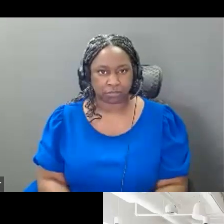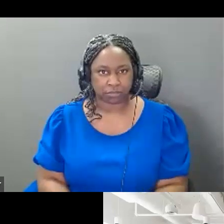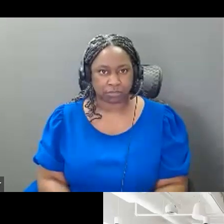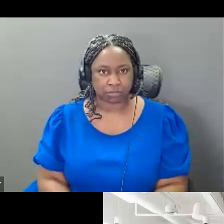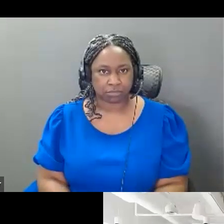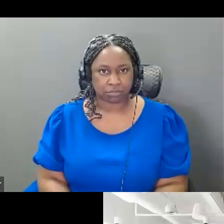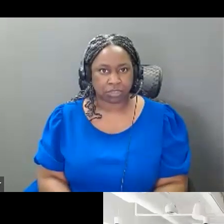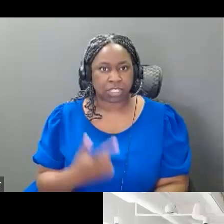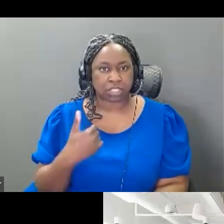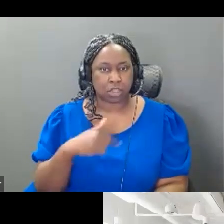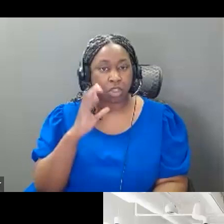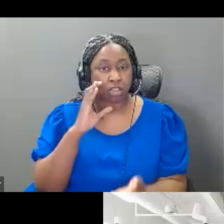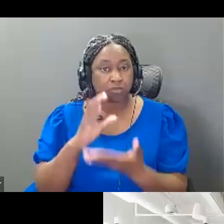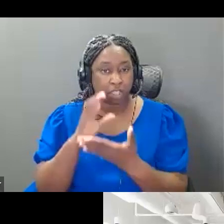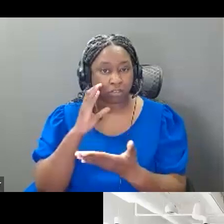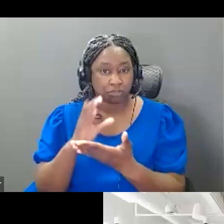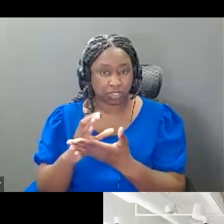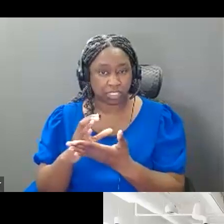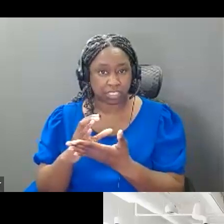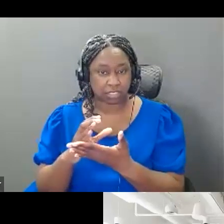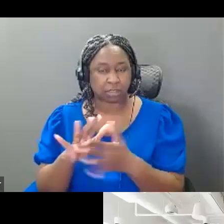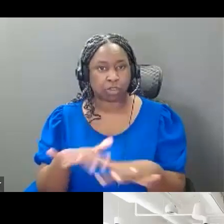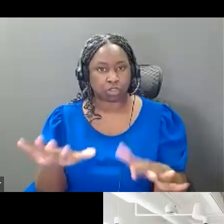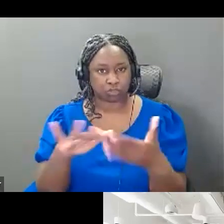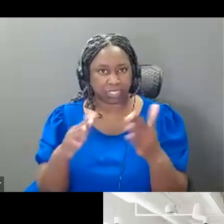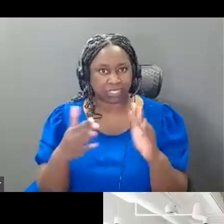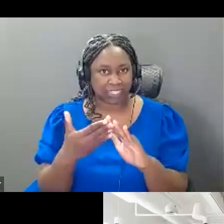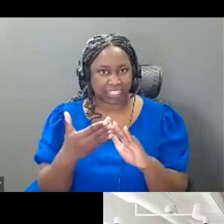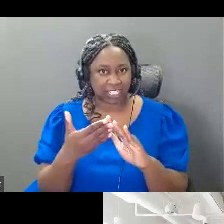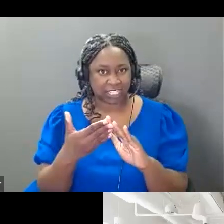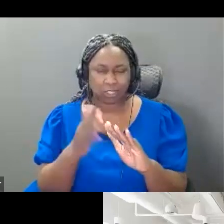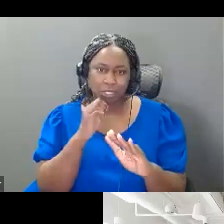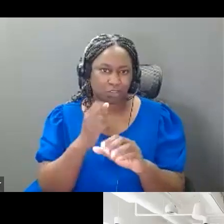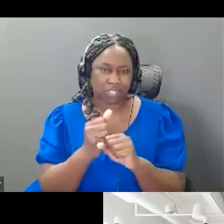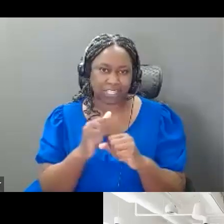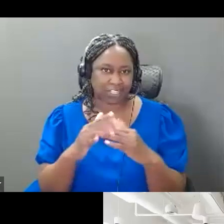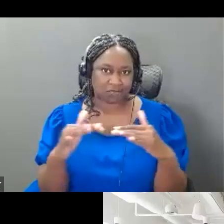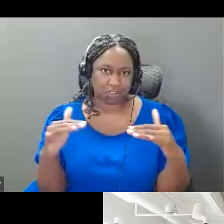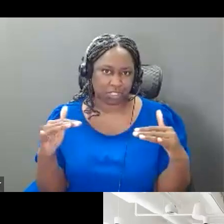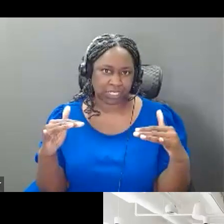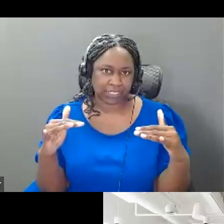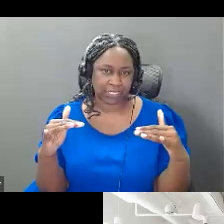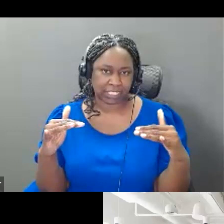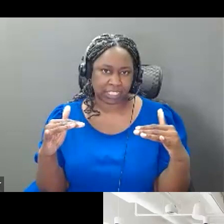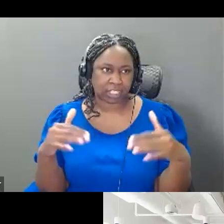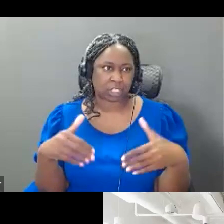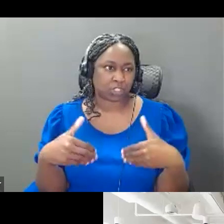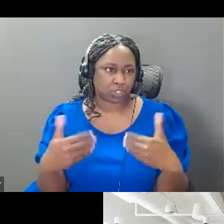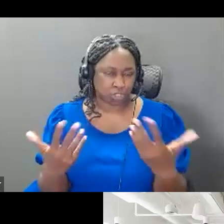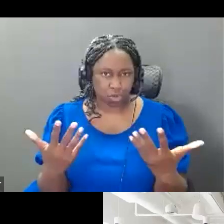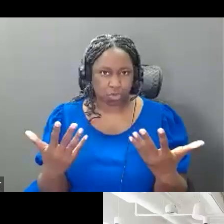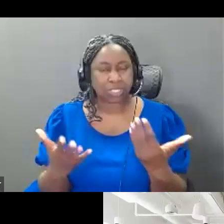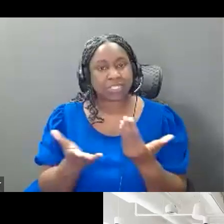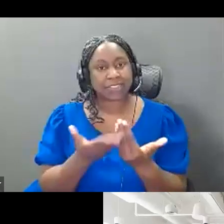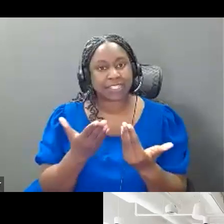out photographers all out throughout the city, and we're still not going to get the diversity we need. And so it's